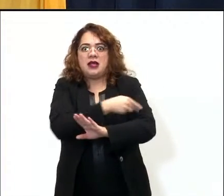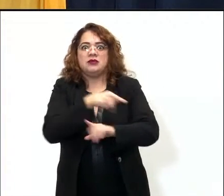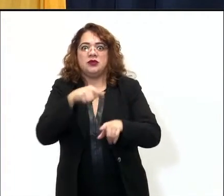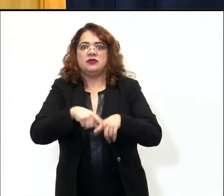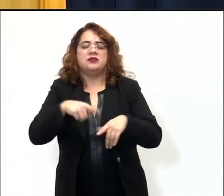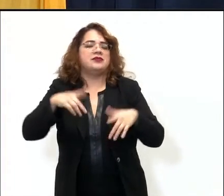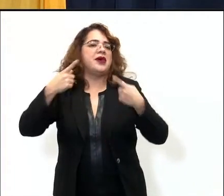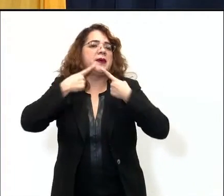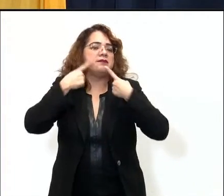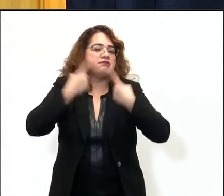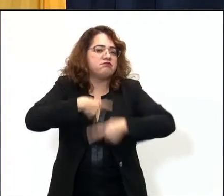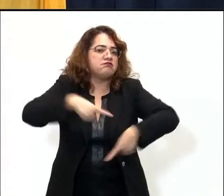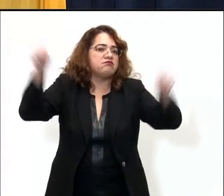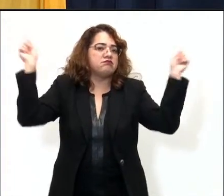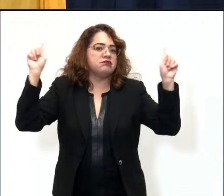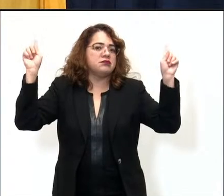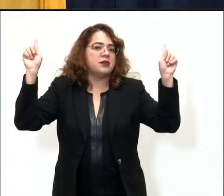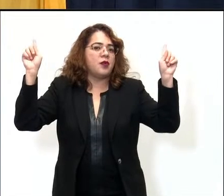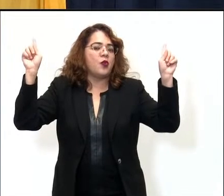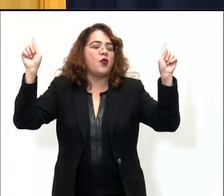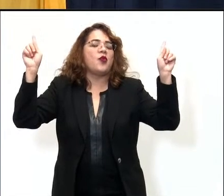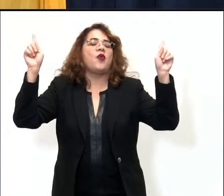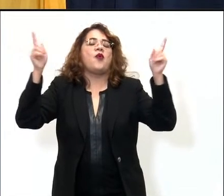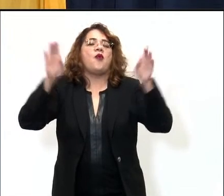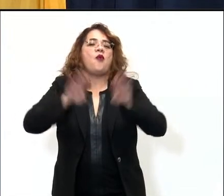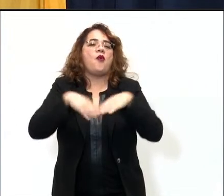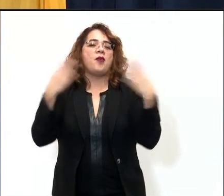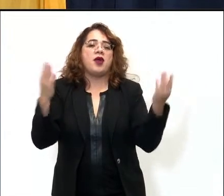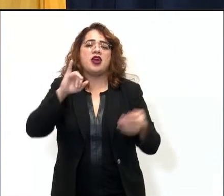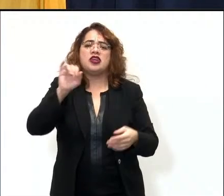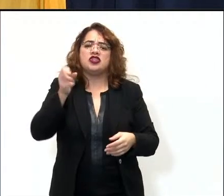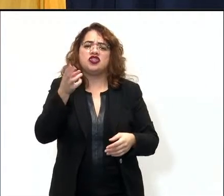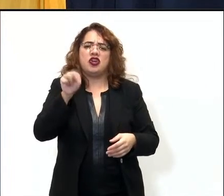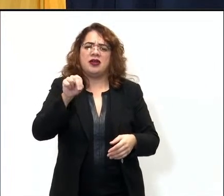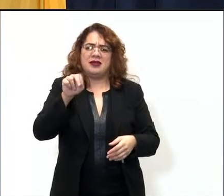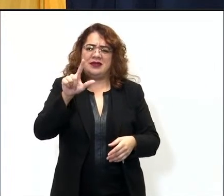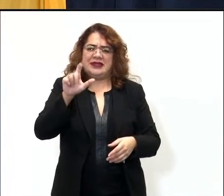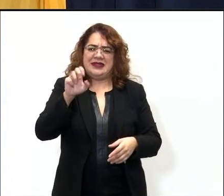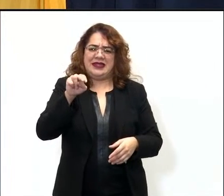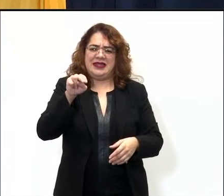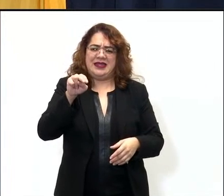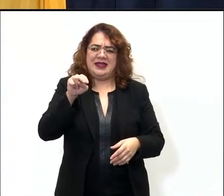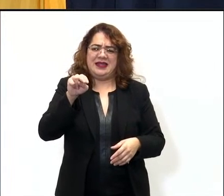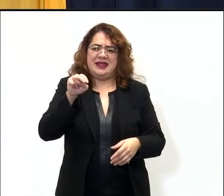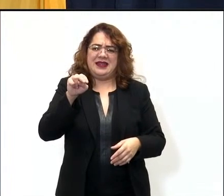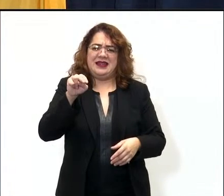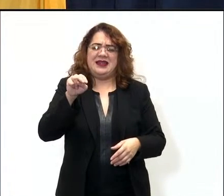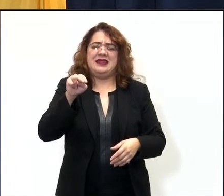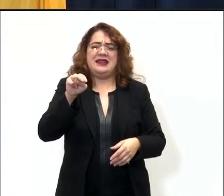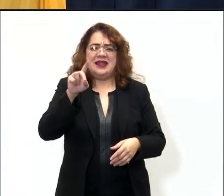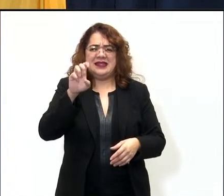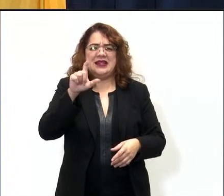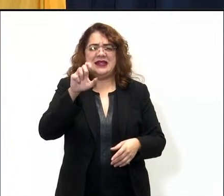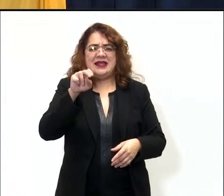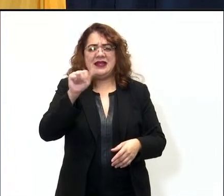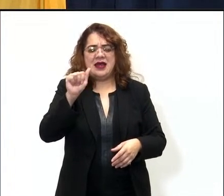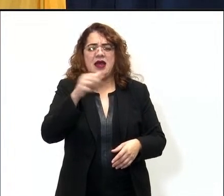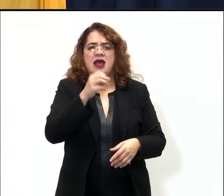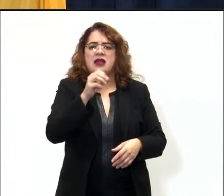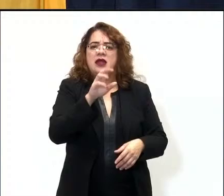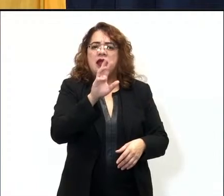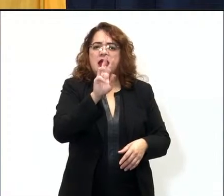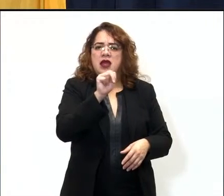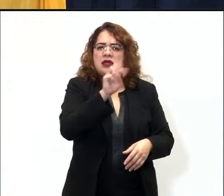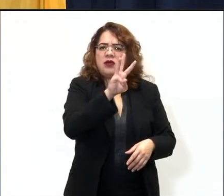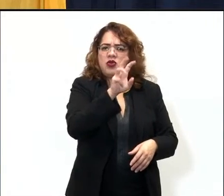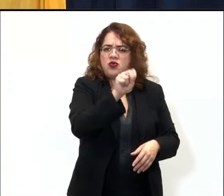grateful to John Molina and MWN for their work. Very grateful to the state of California, from the governor